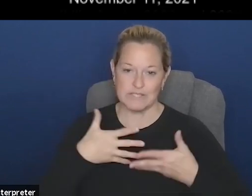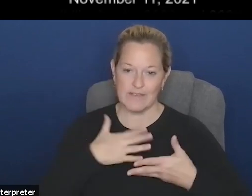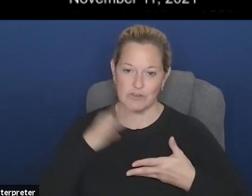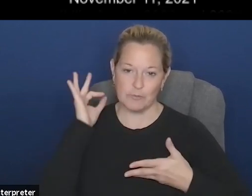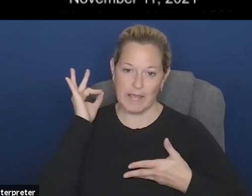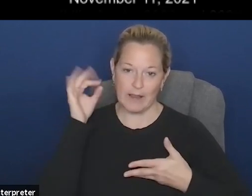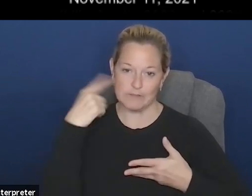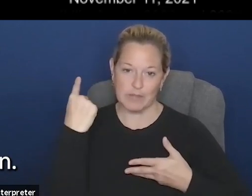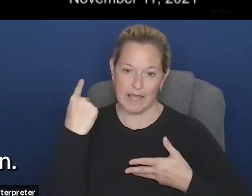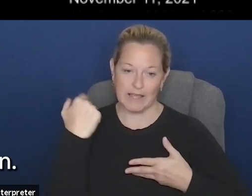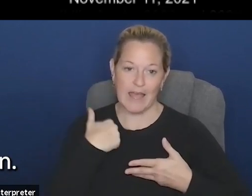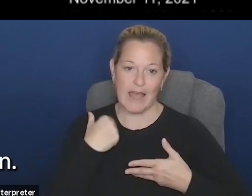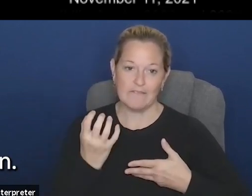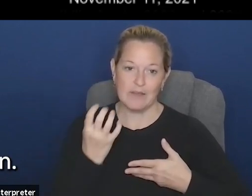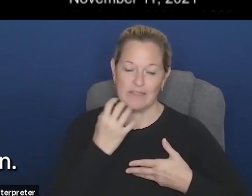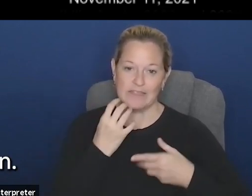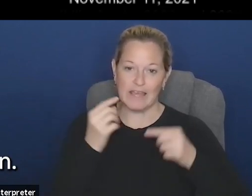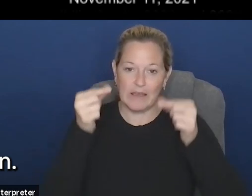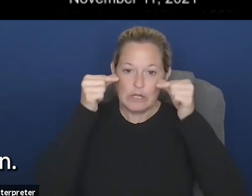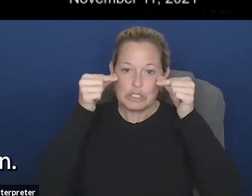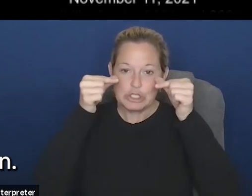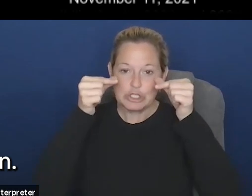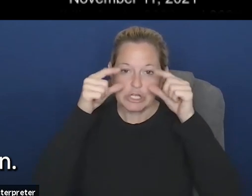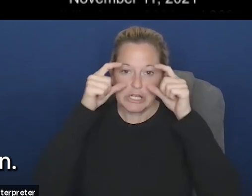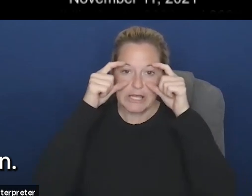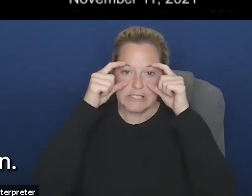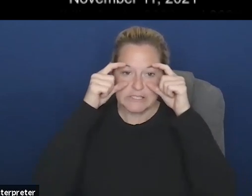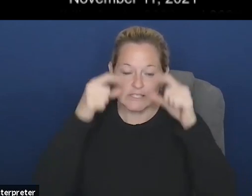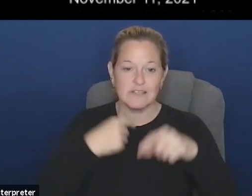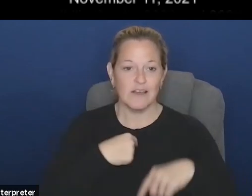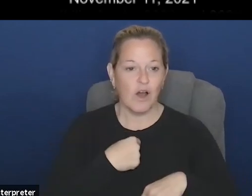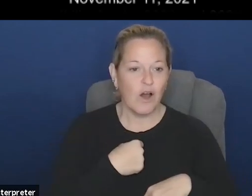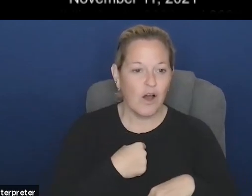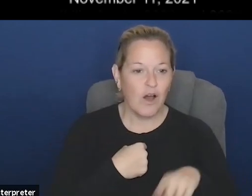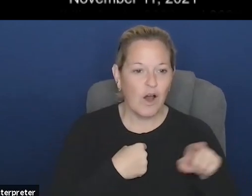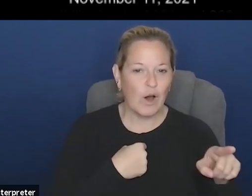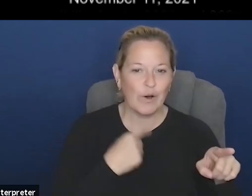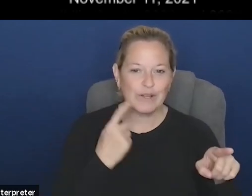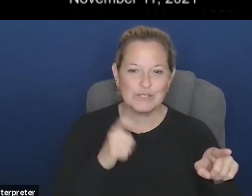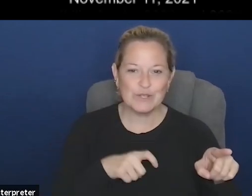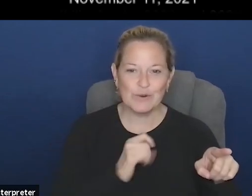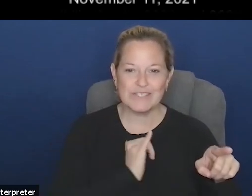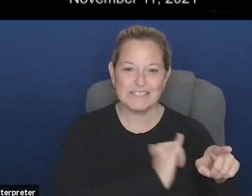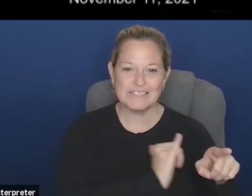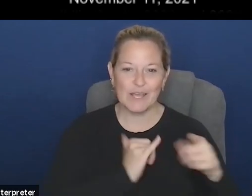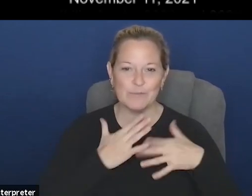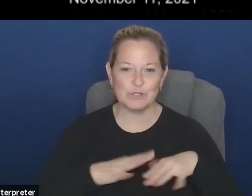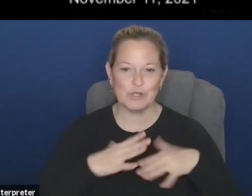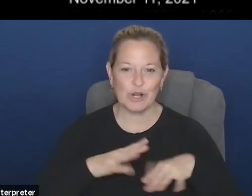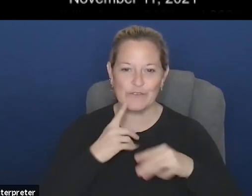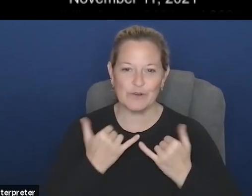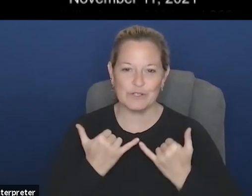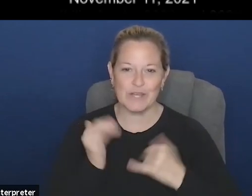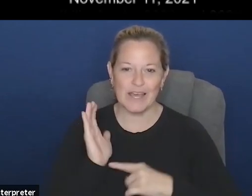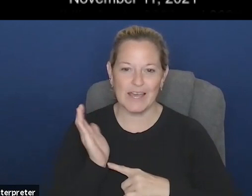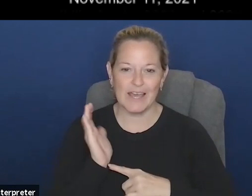I wear very thick glasses. I'm actually wearing exactly the same shirt for today's presentation as I wore in this photo. I just realized that, but I have a dark